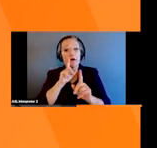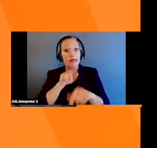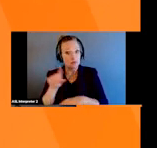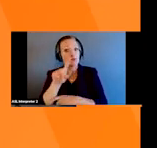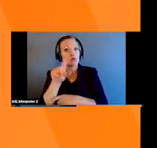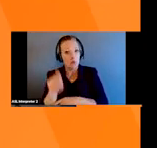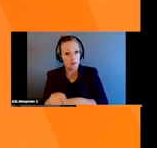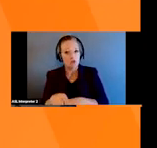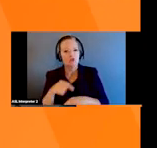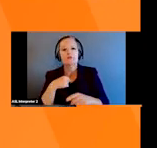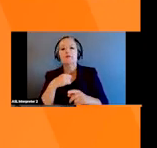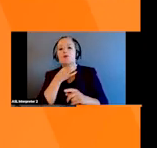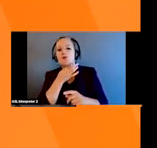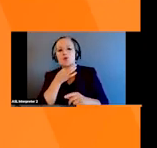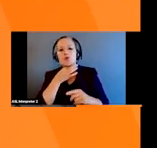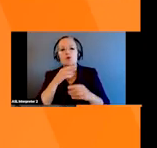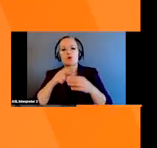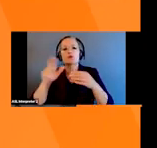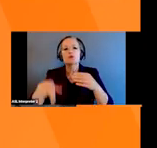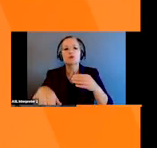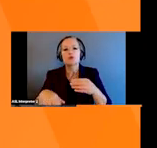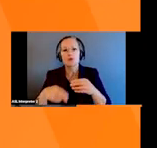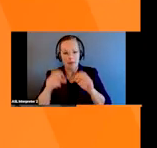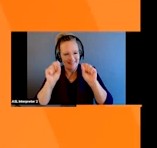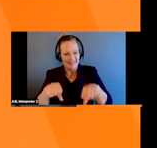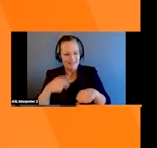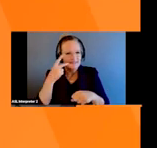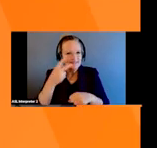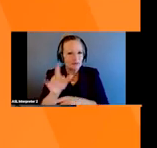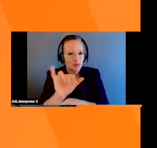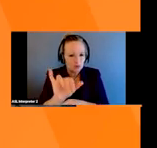doing their selections. And then just as a